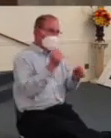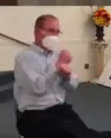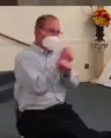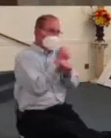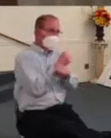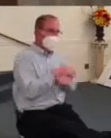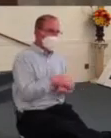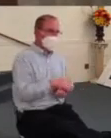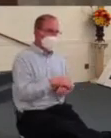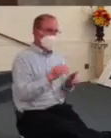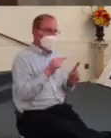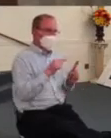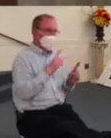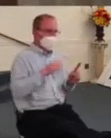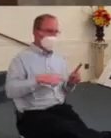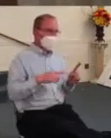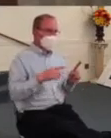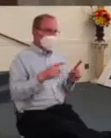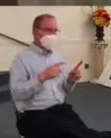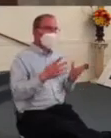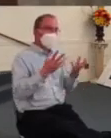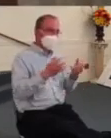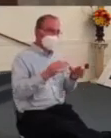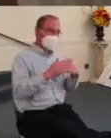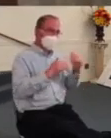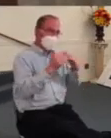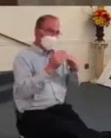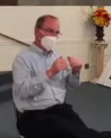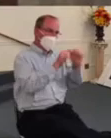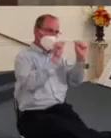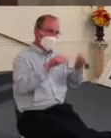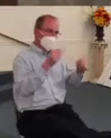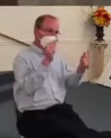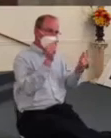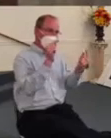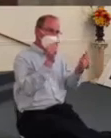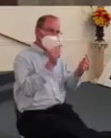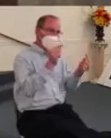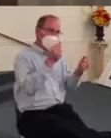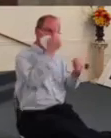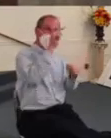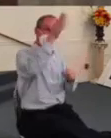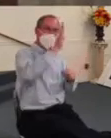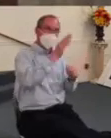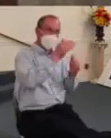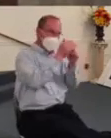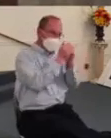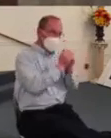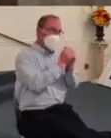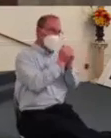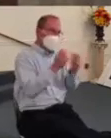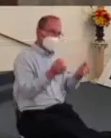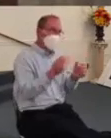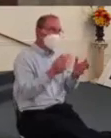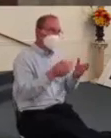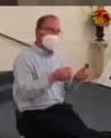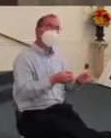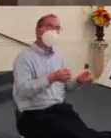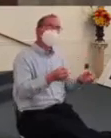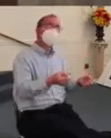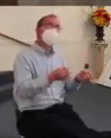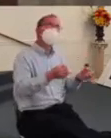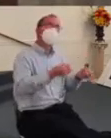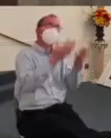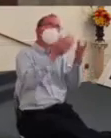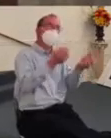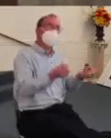altar to his God and to worship him, to offer a sacrifice. He went to the king, said, I would